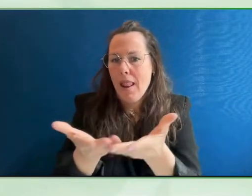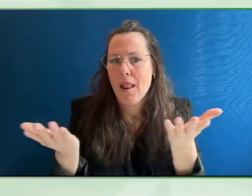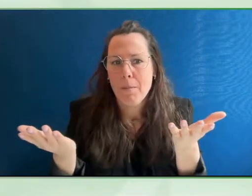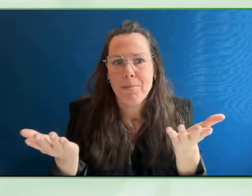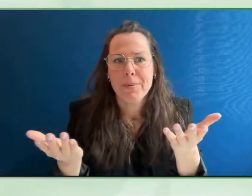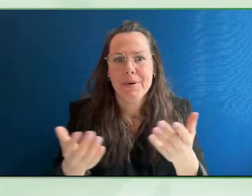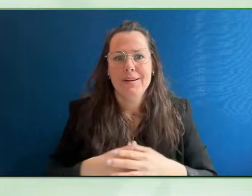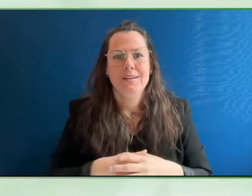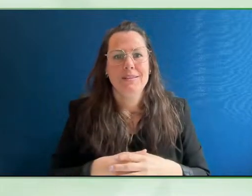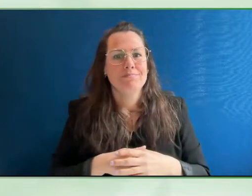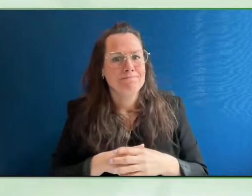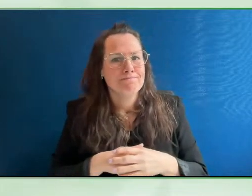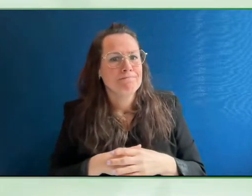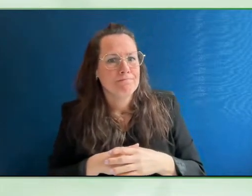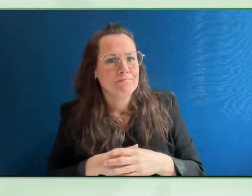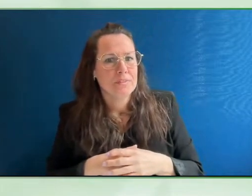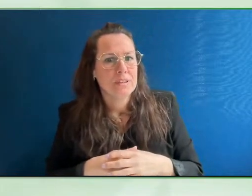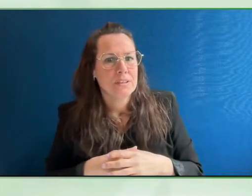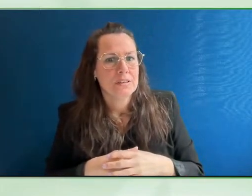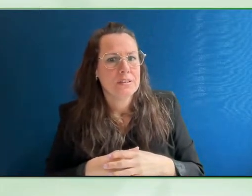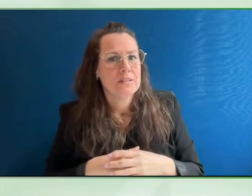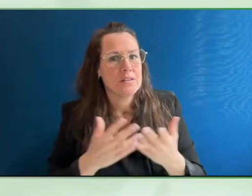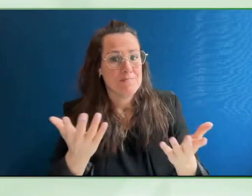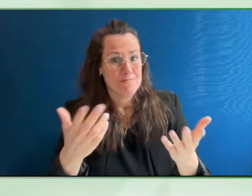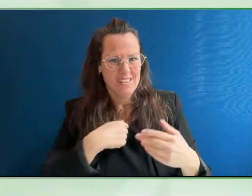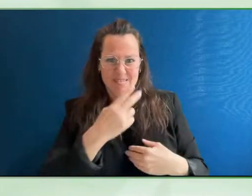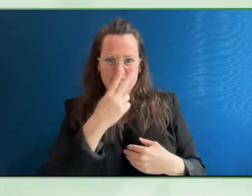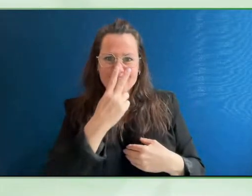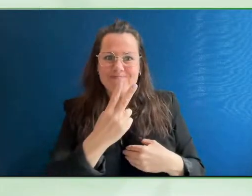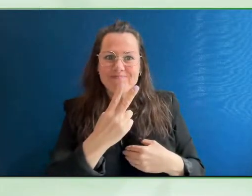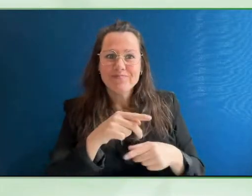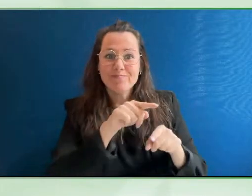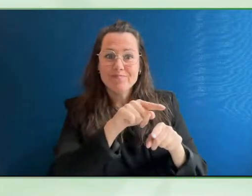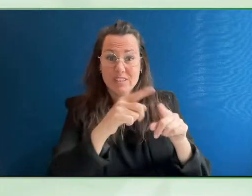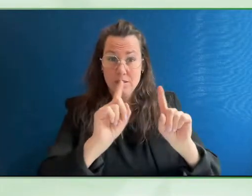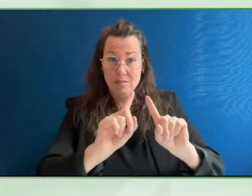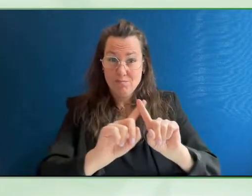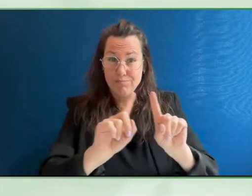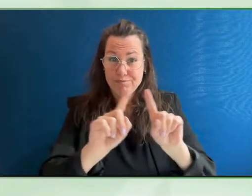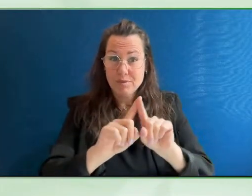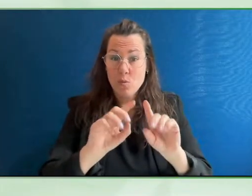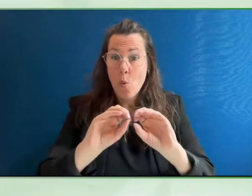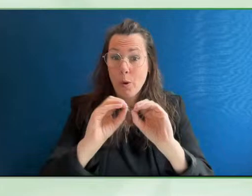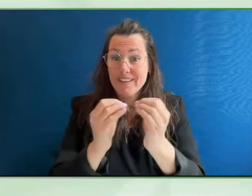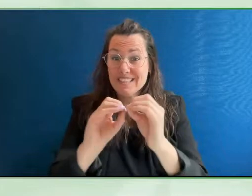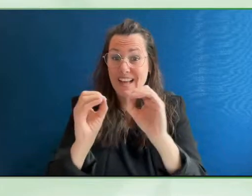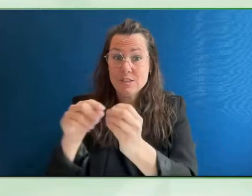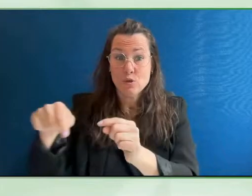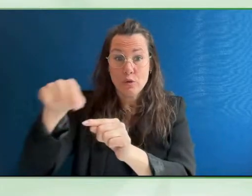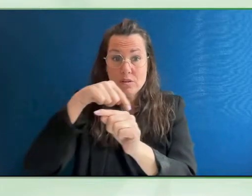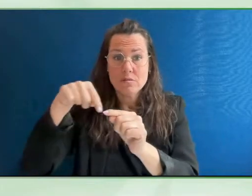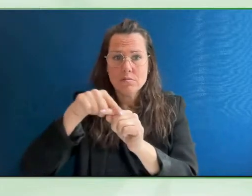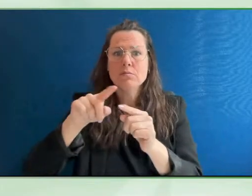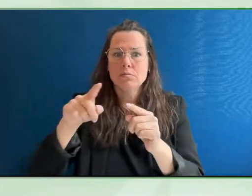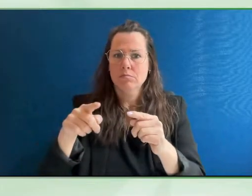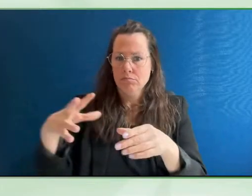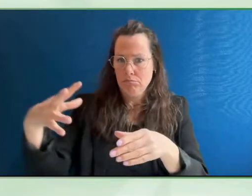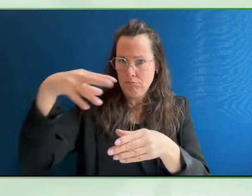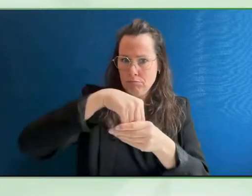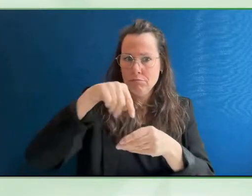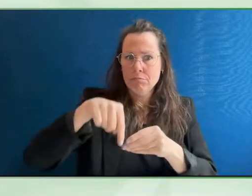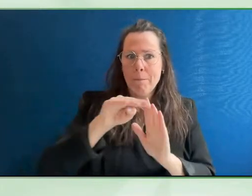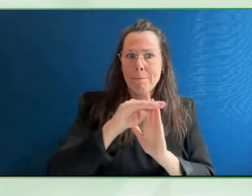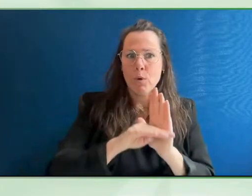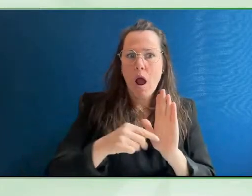is a global financial or finances company, and they basically, based on their interaction and collaboration